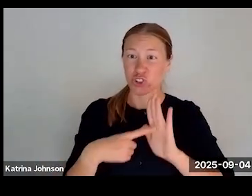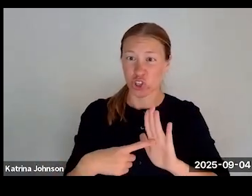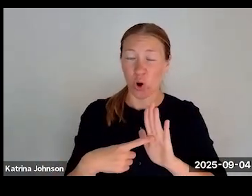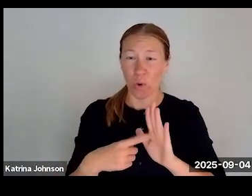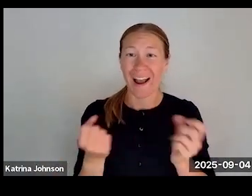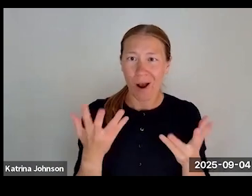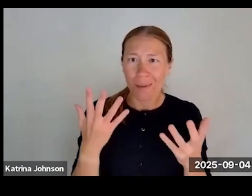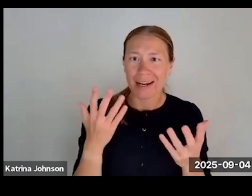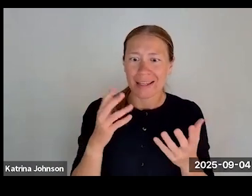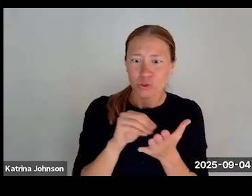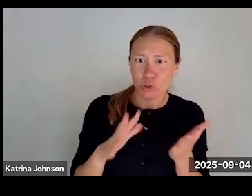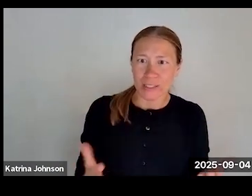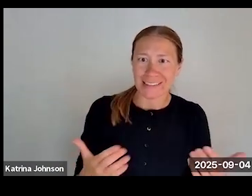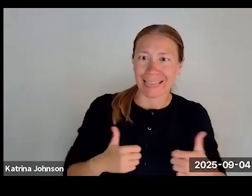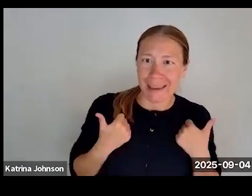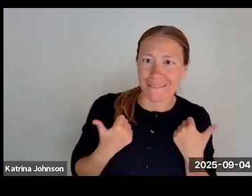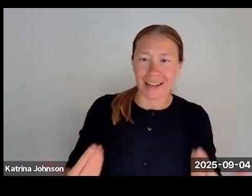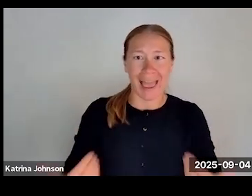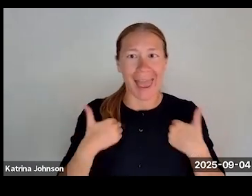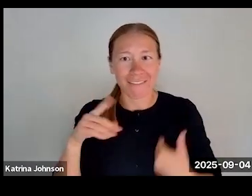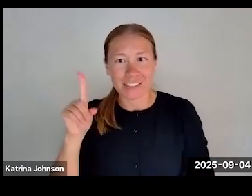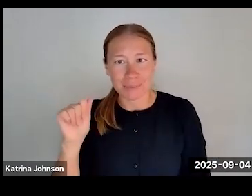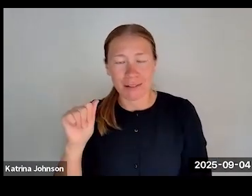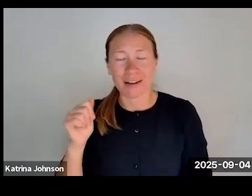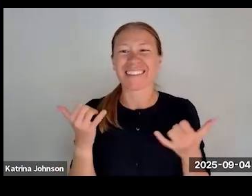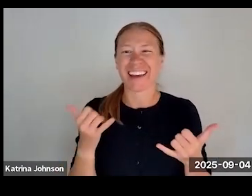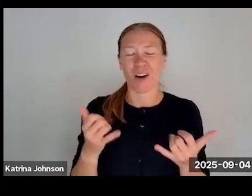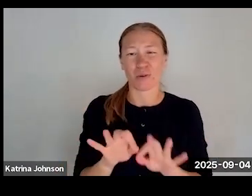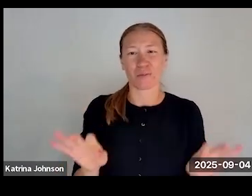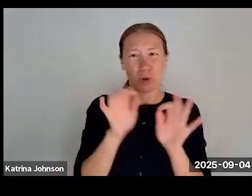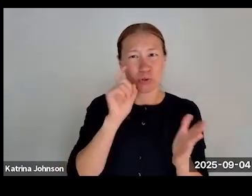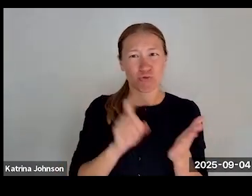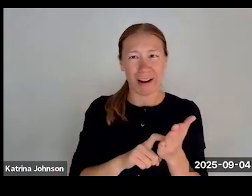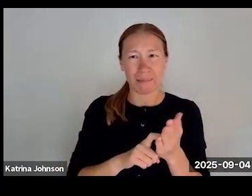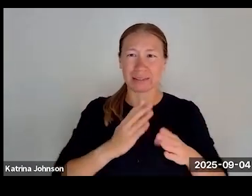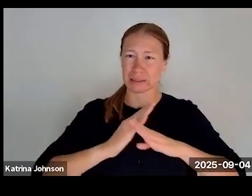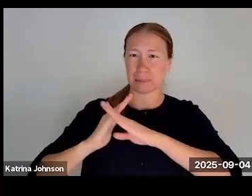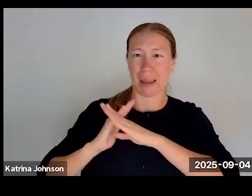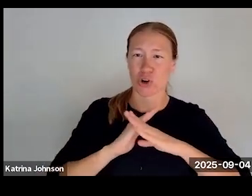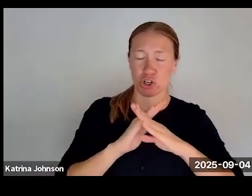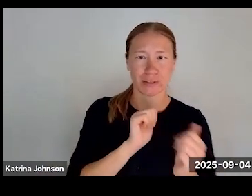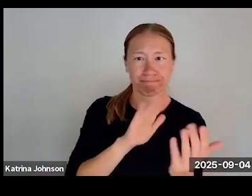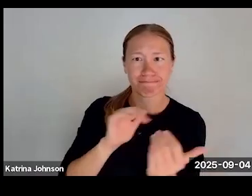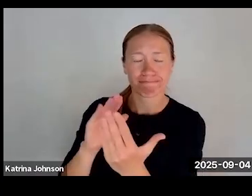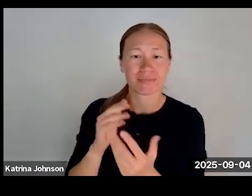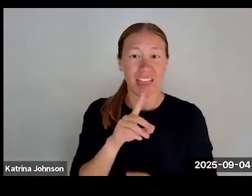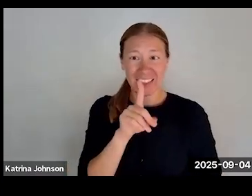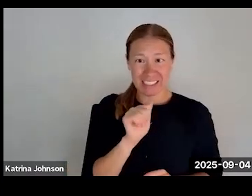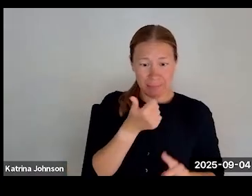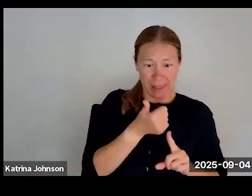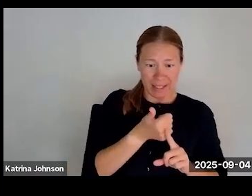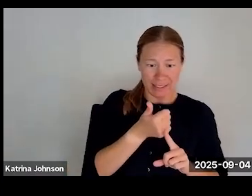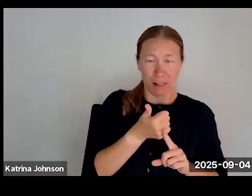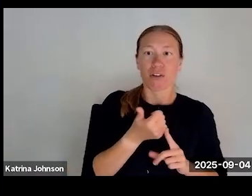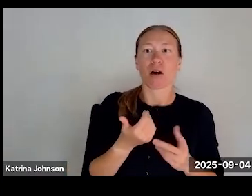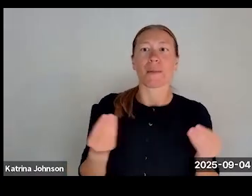are living with disabilities, it's important to recognize that the barriers they face often go beyond the disability